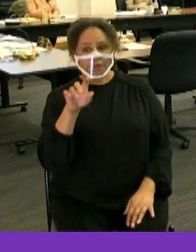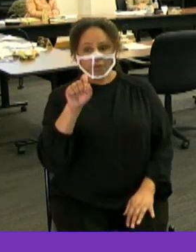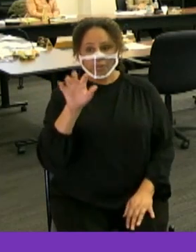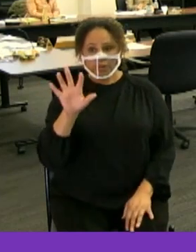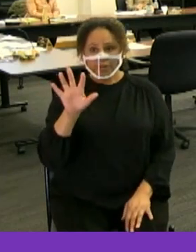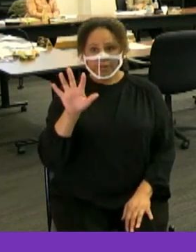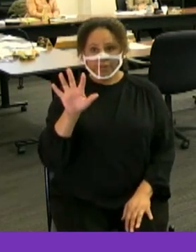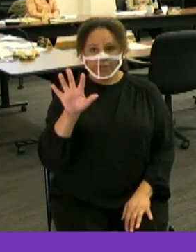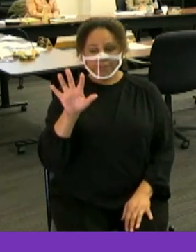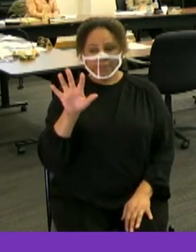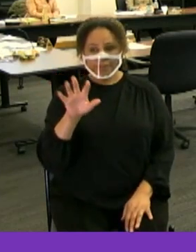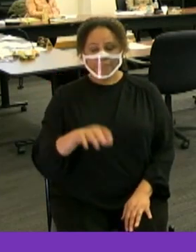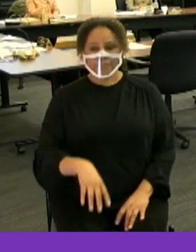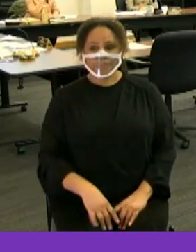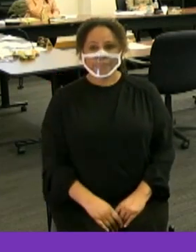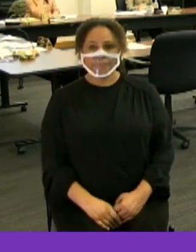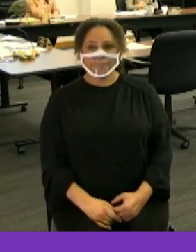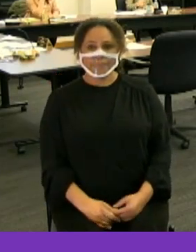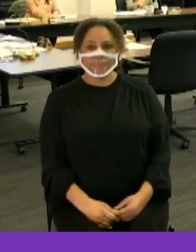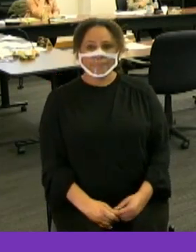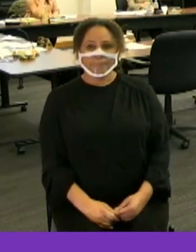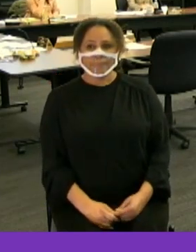4.5.